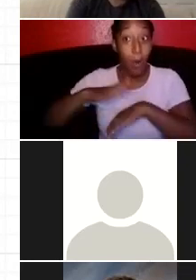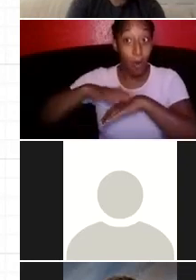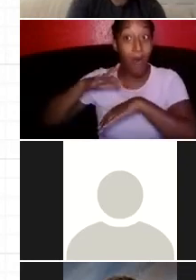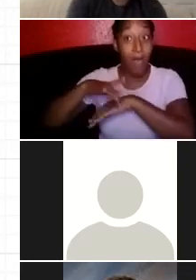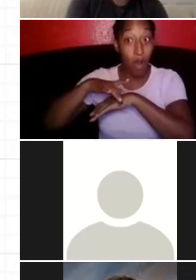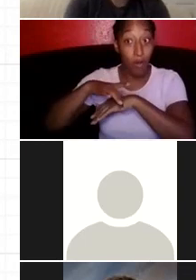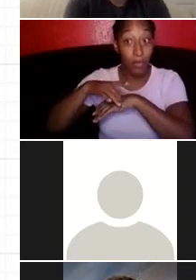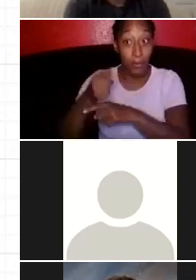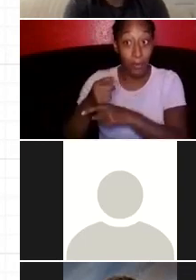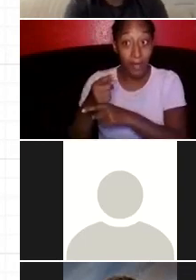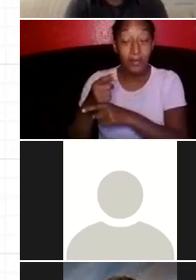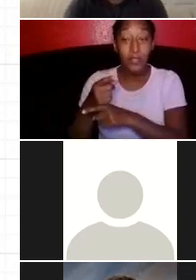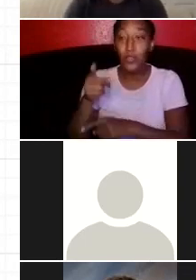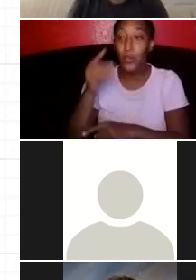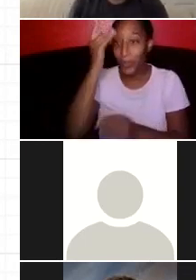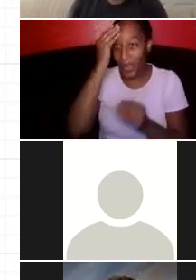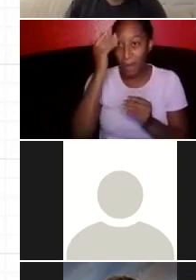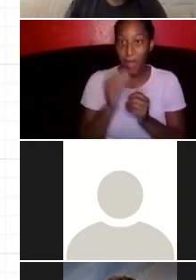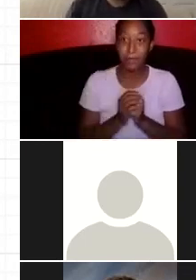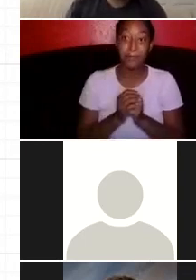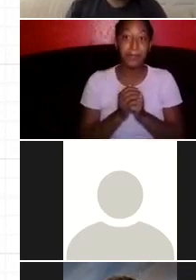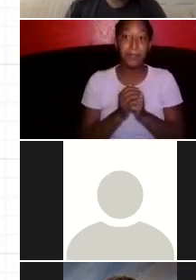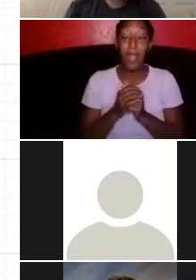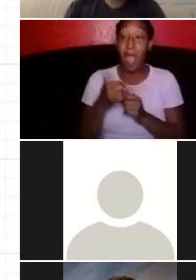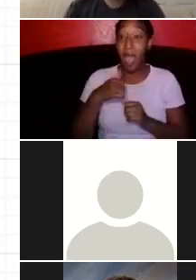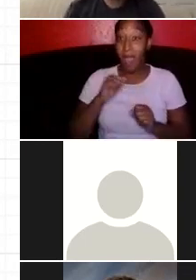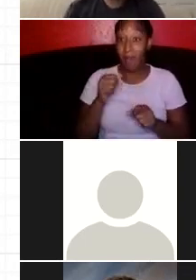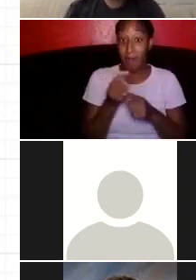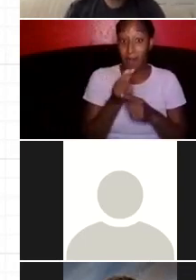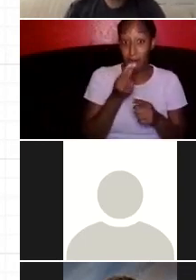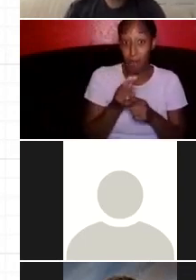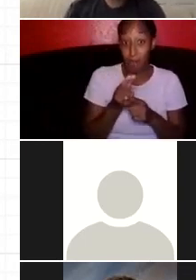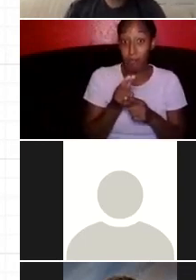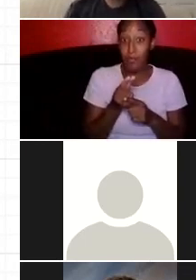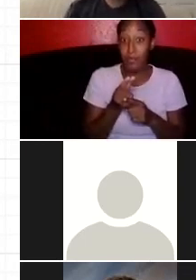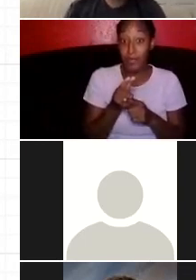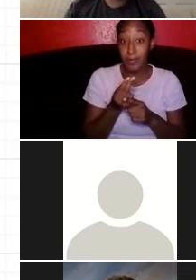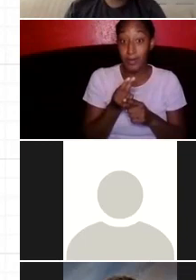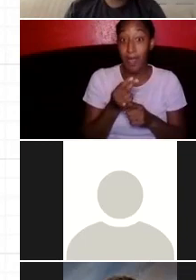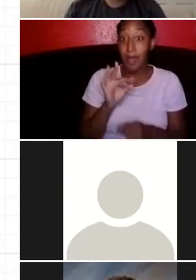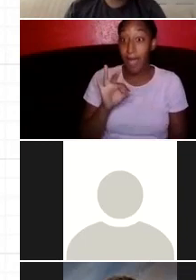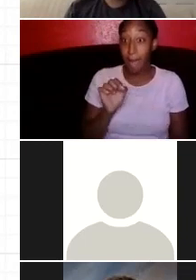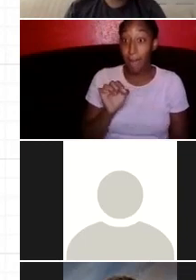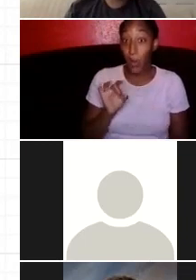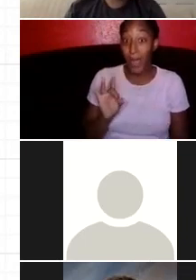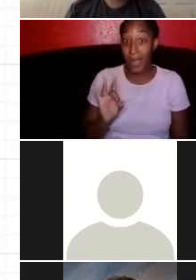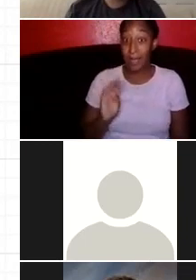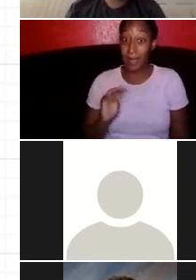That's one, think about it. Now, if I can use this to get the gravitational acceleration on